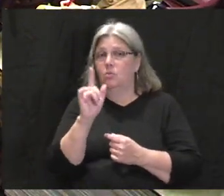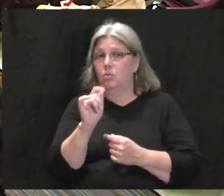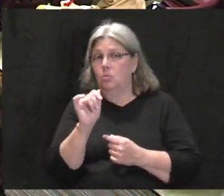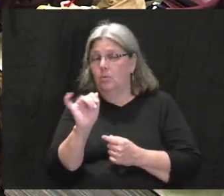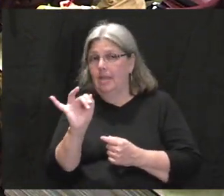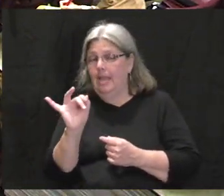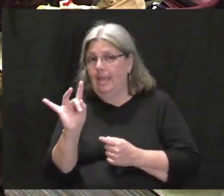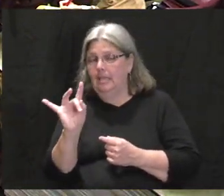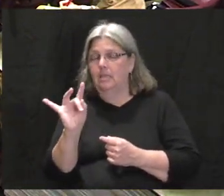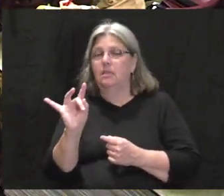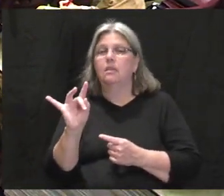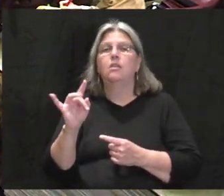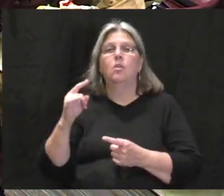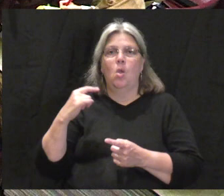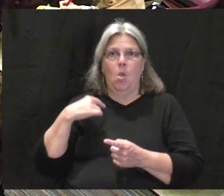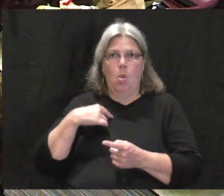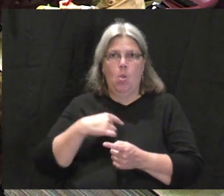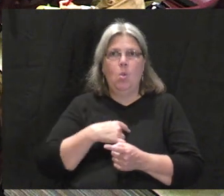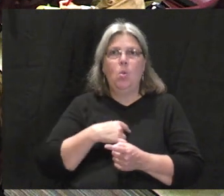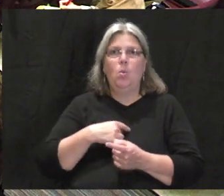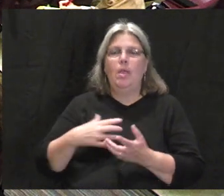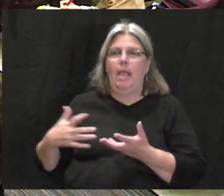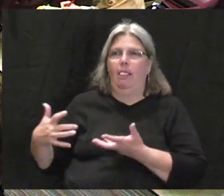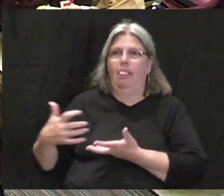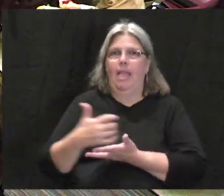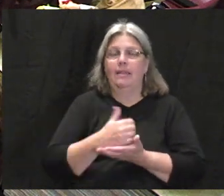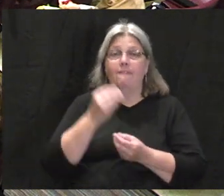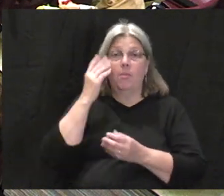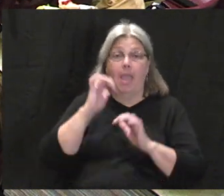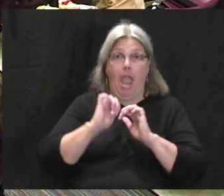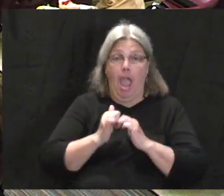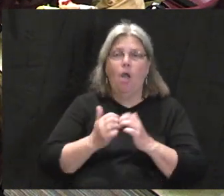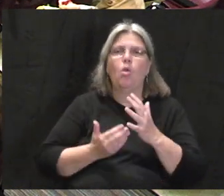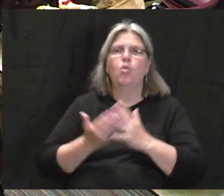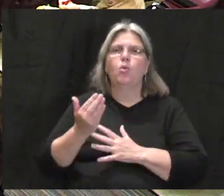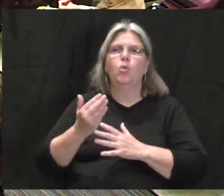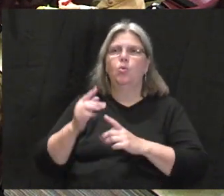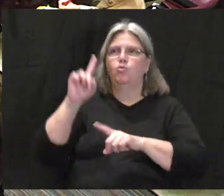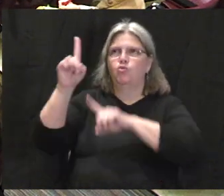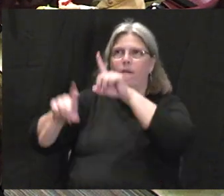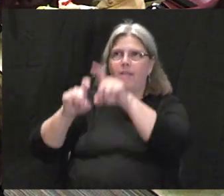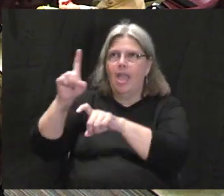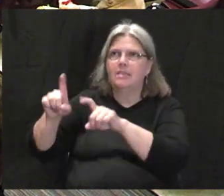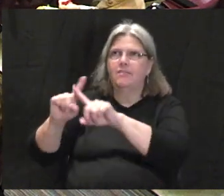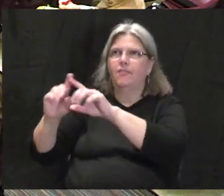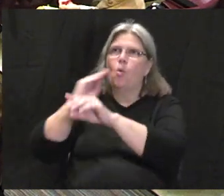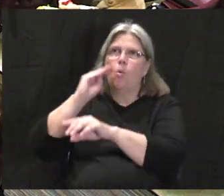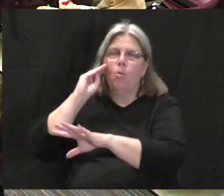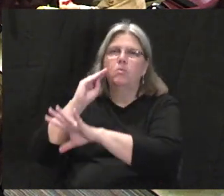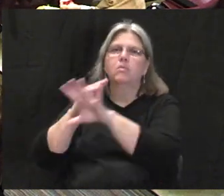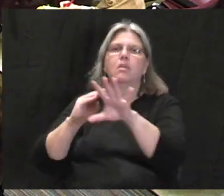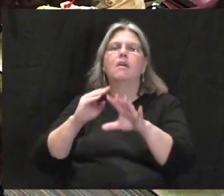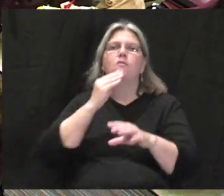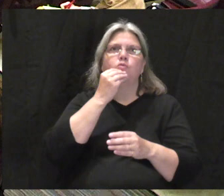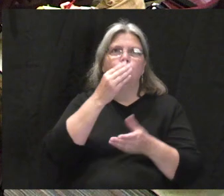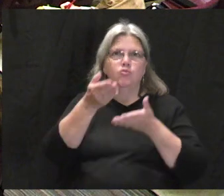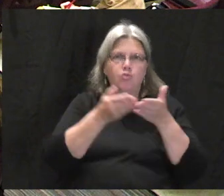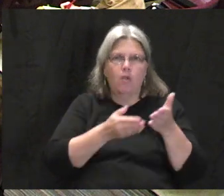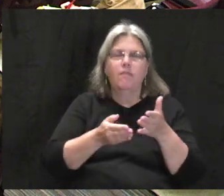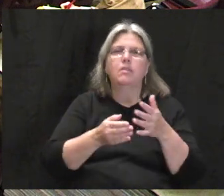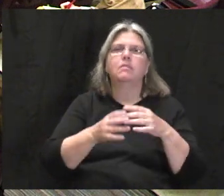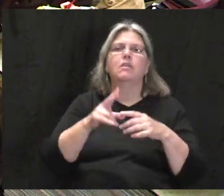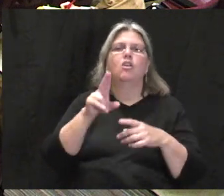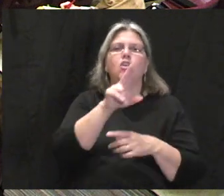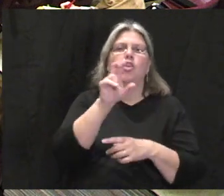we collected information through household surveys and through our food service departments about like free and reduced lunch and things like that. So that's a U.S. Department of